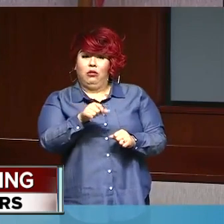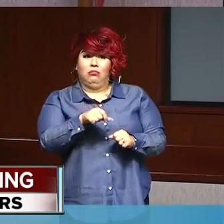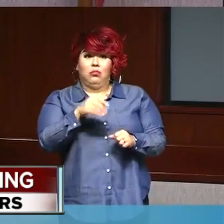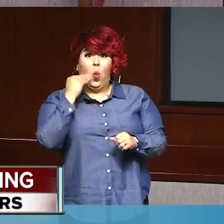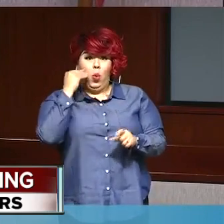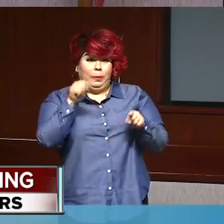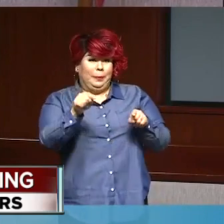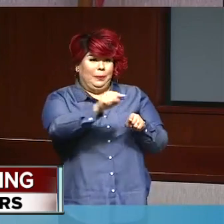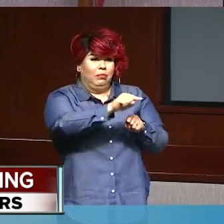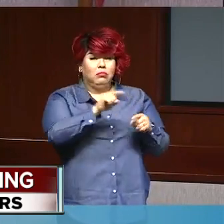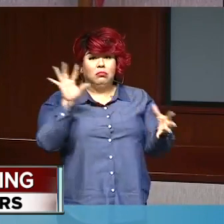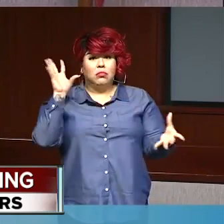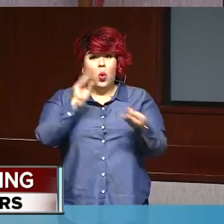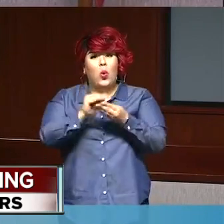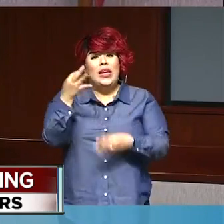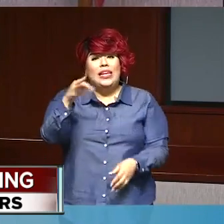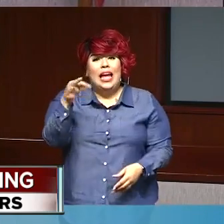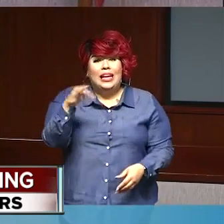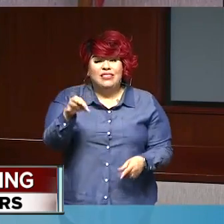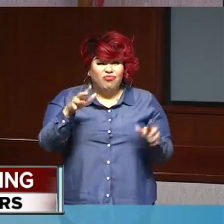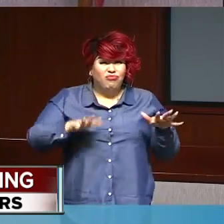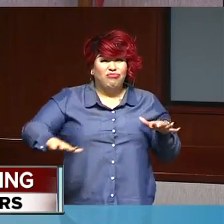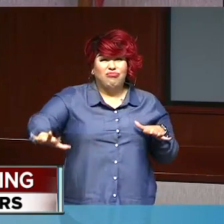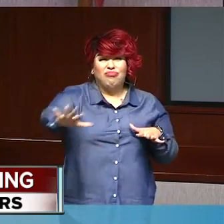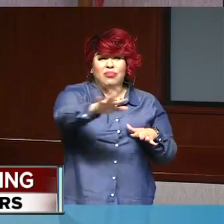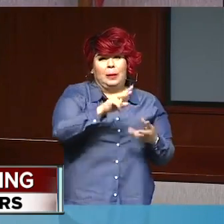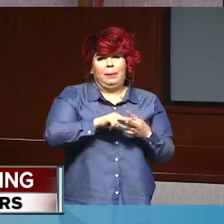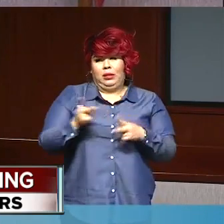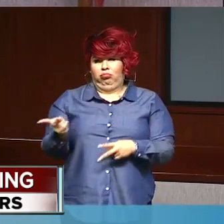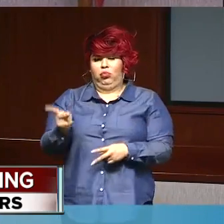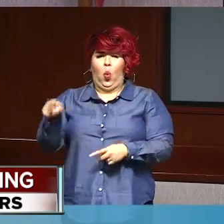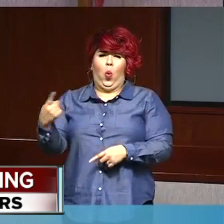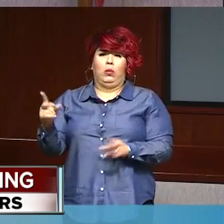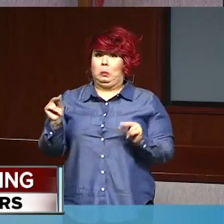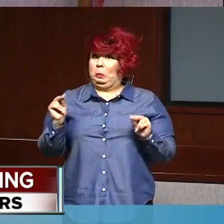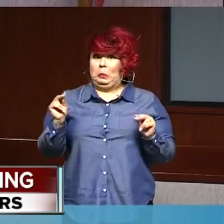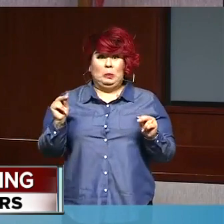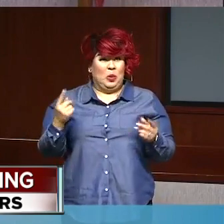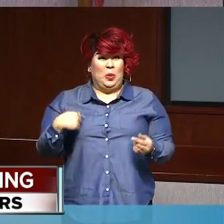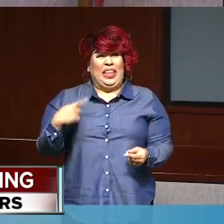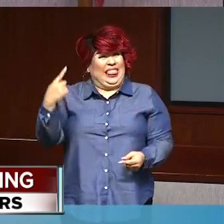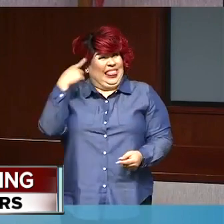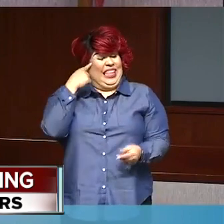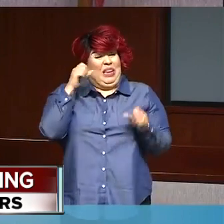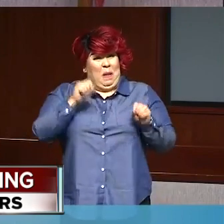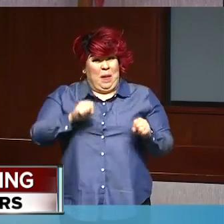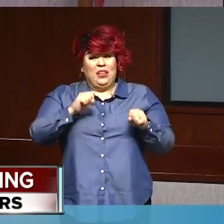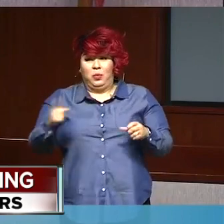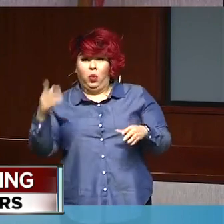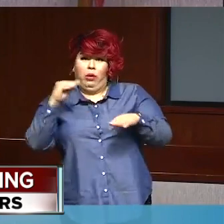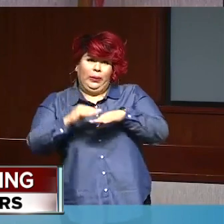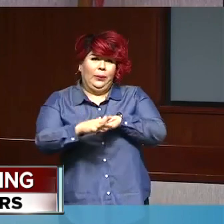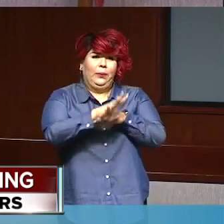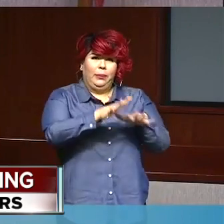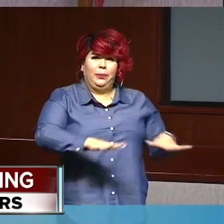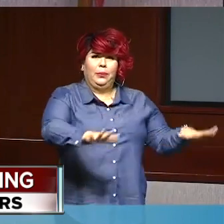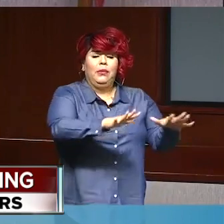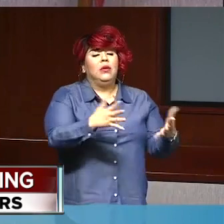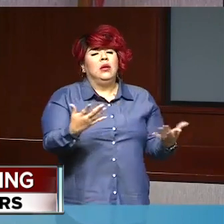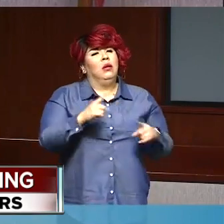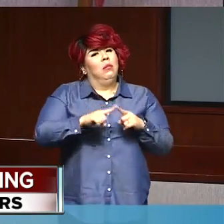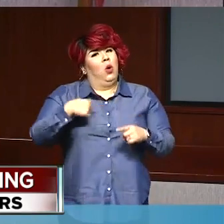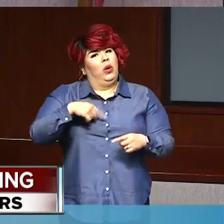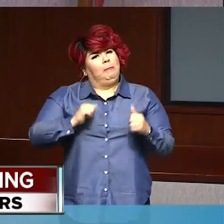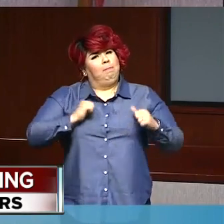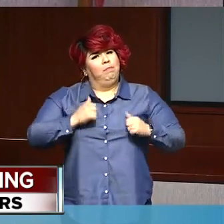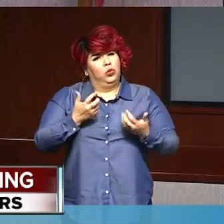total. This is not something that's specifically unique to those two. We are expecting it will affect others, but we need to do things now. We need